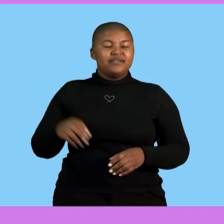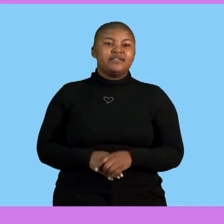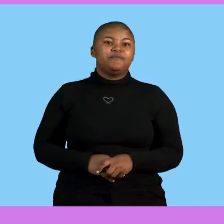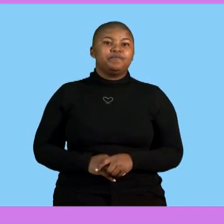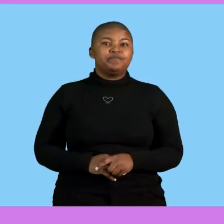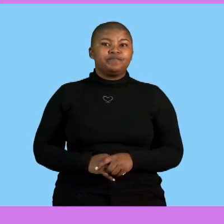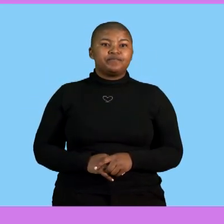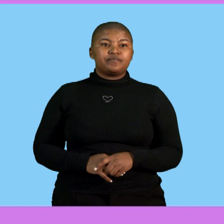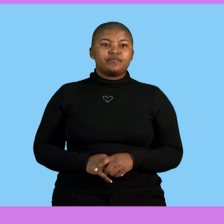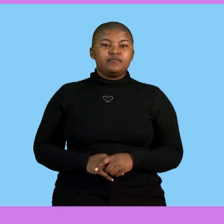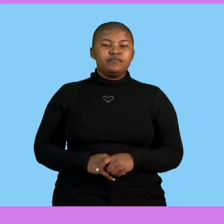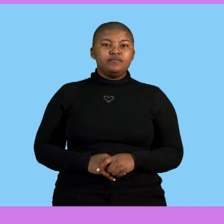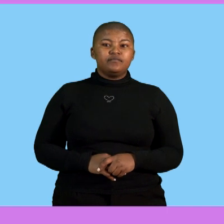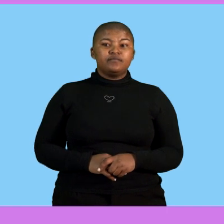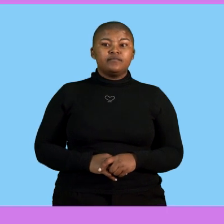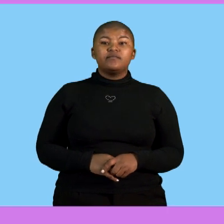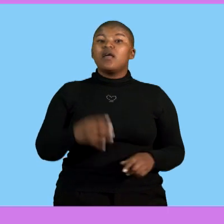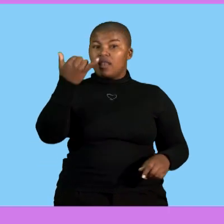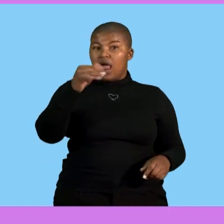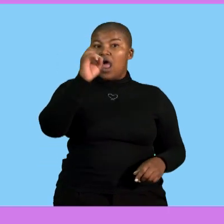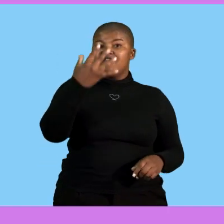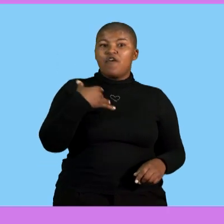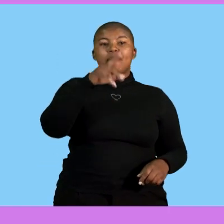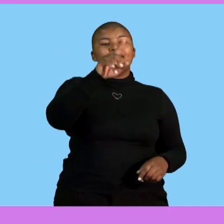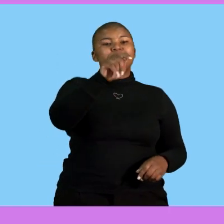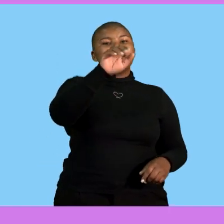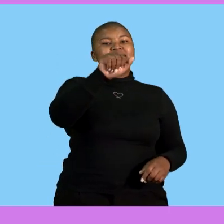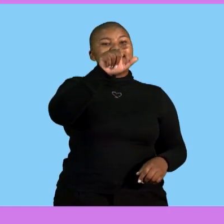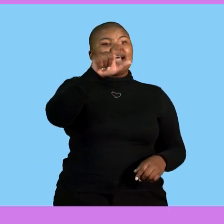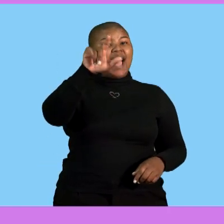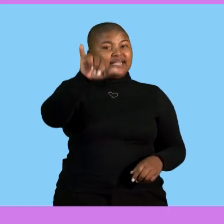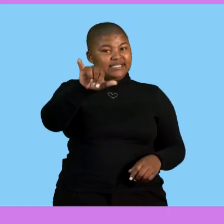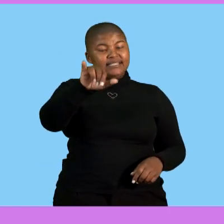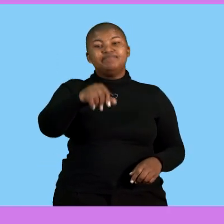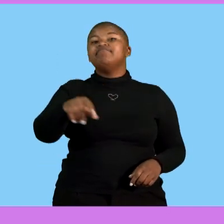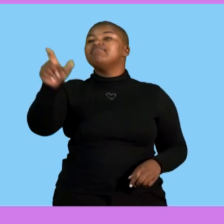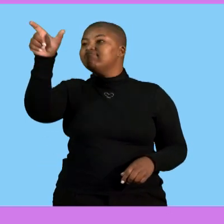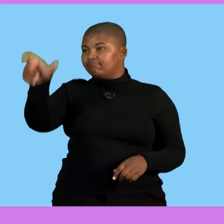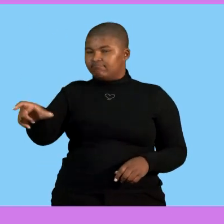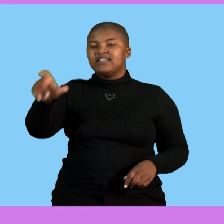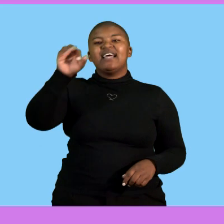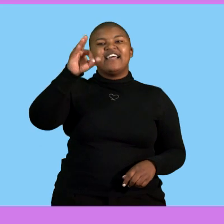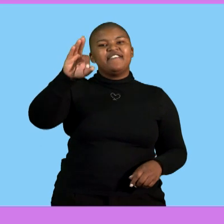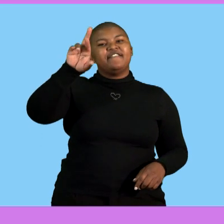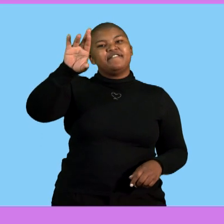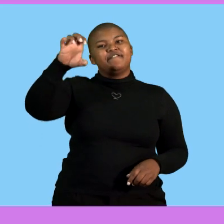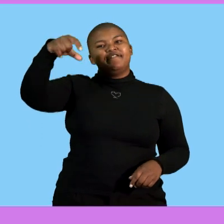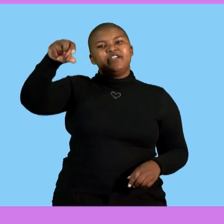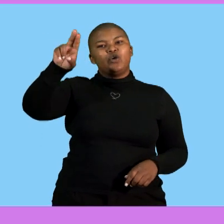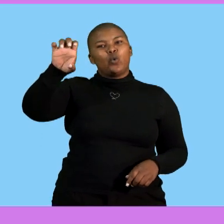values. So now we are given the tally column as well as the frequency. So now